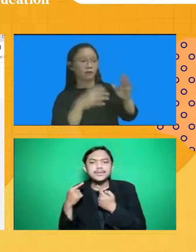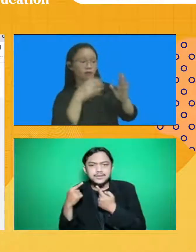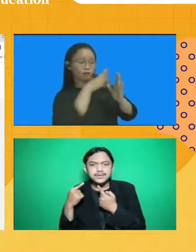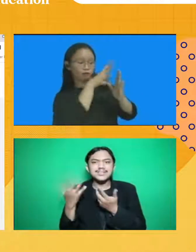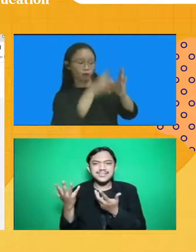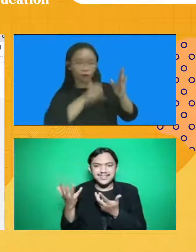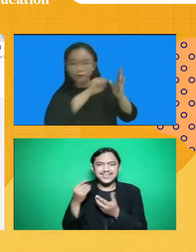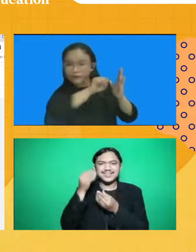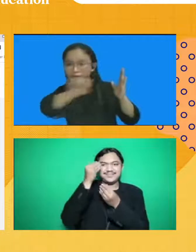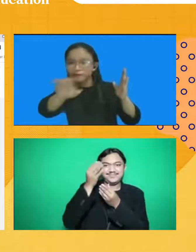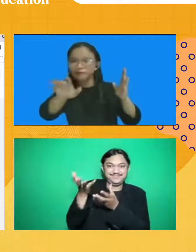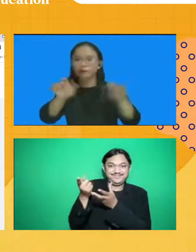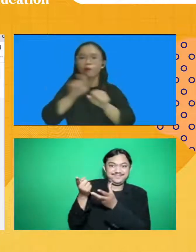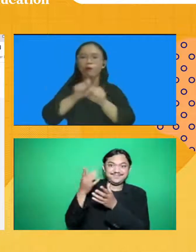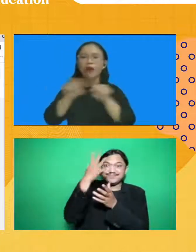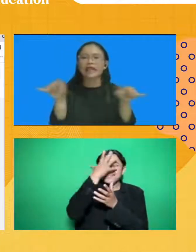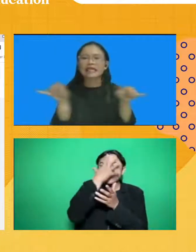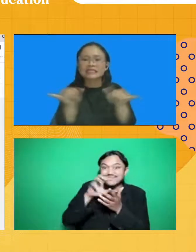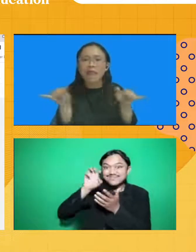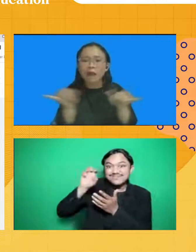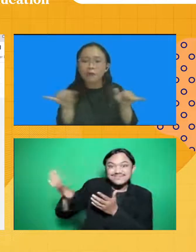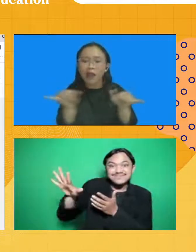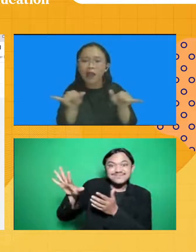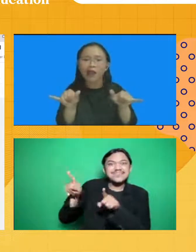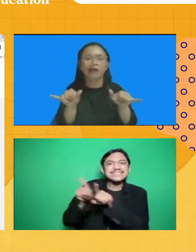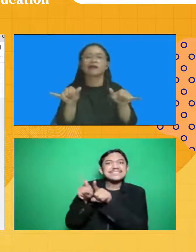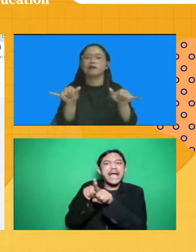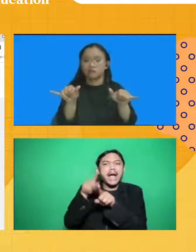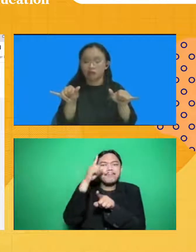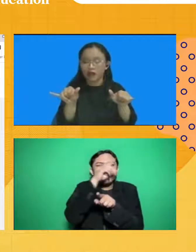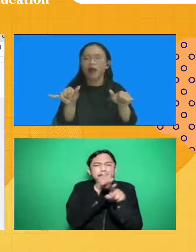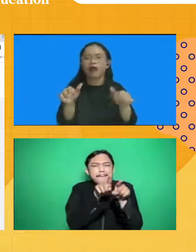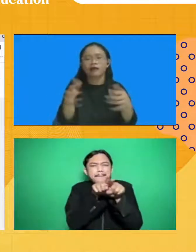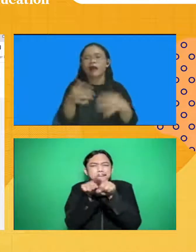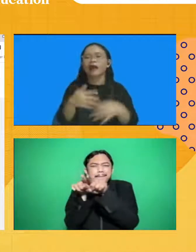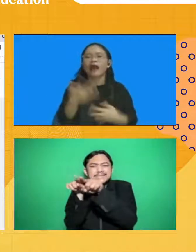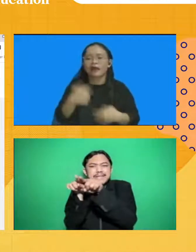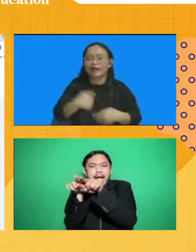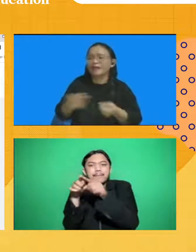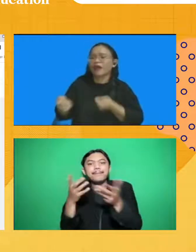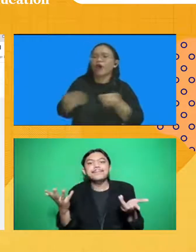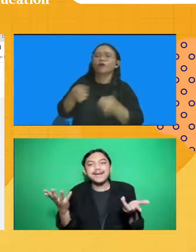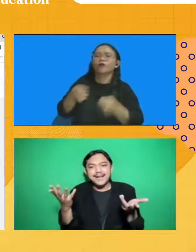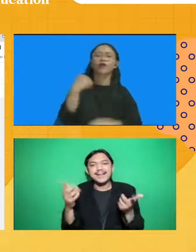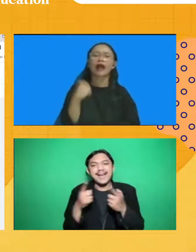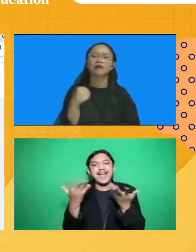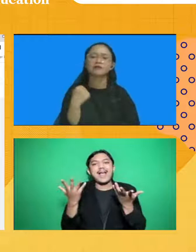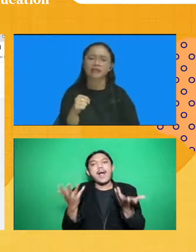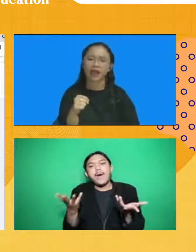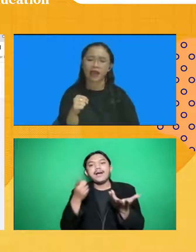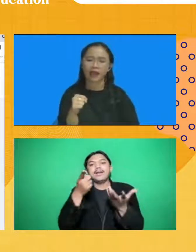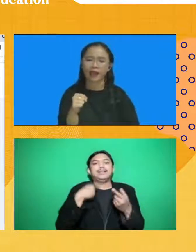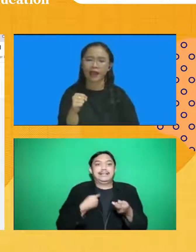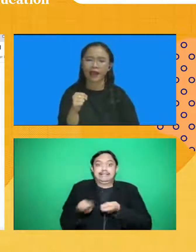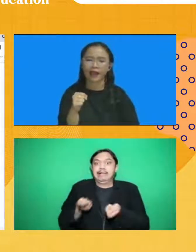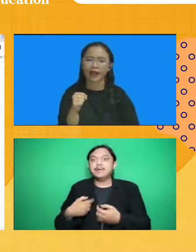from like taking screenshots. So how we are coping from